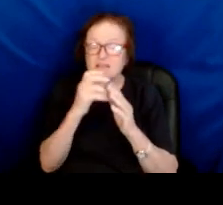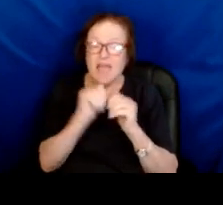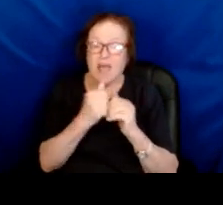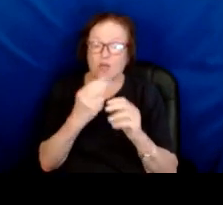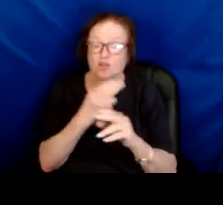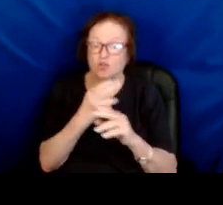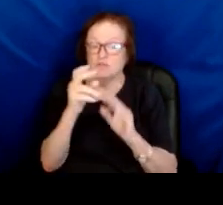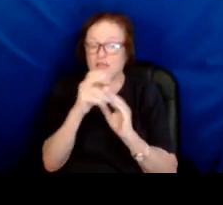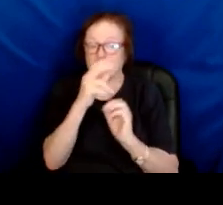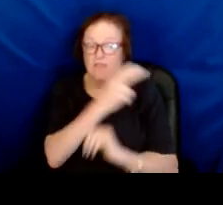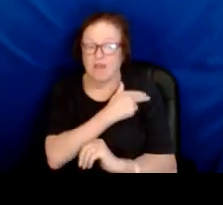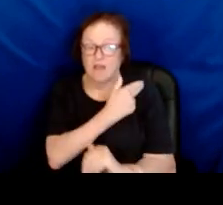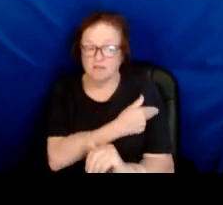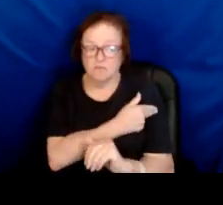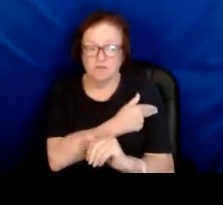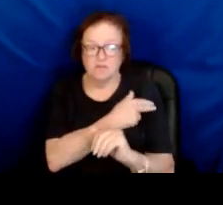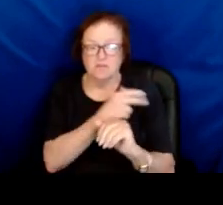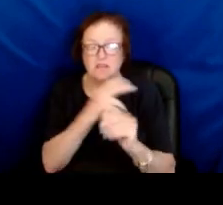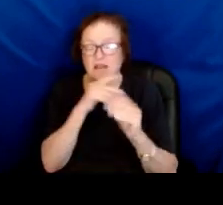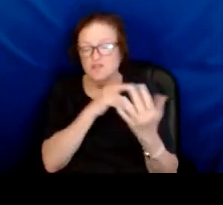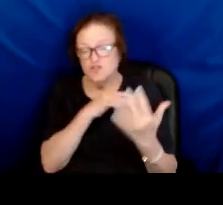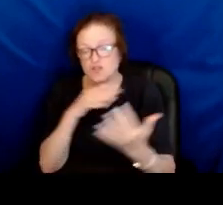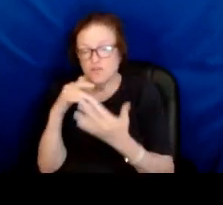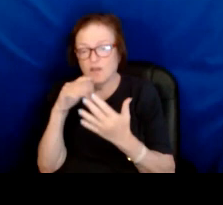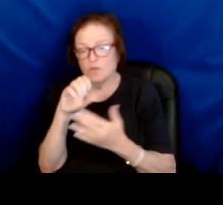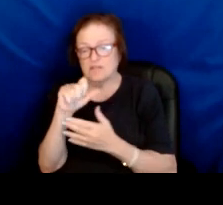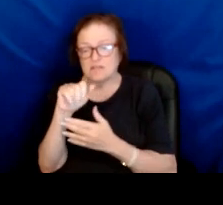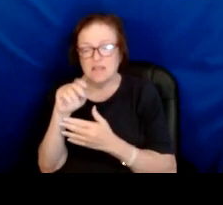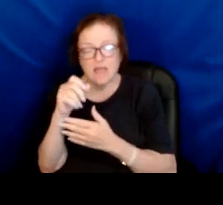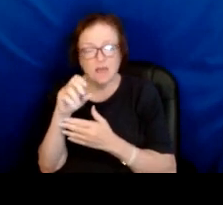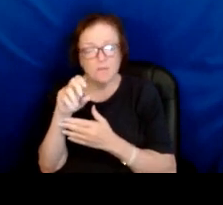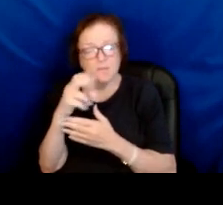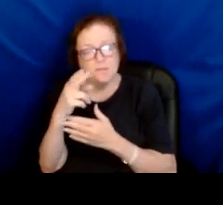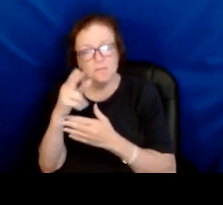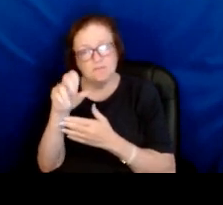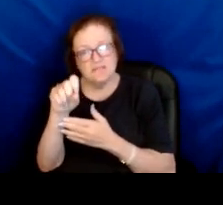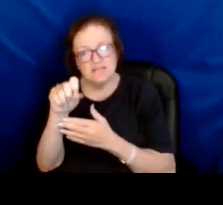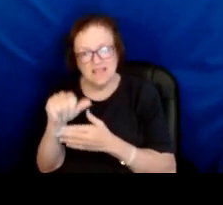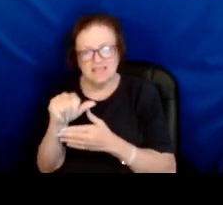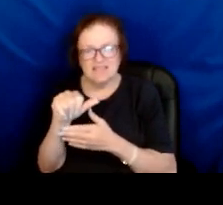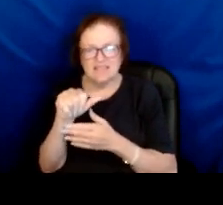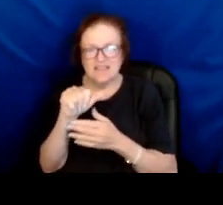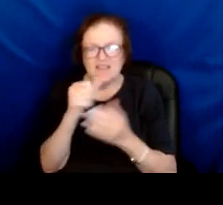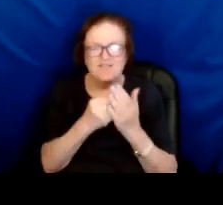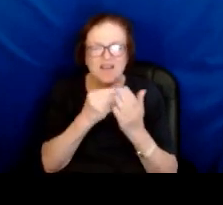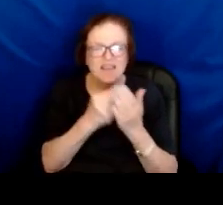launching a major survey that we're doing in conjunction with SAMHSA's Center for Financing Reform and Innovation, looking at competency